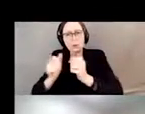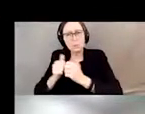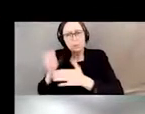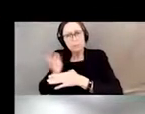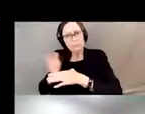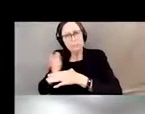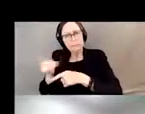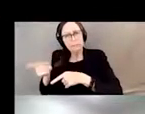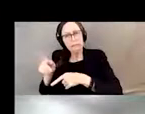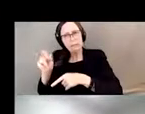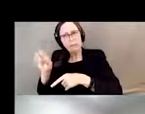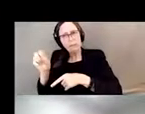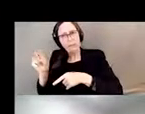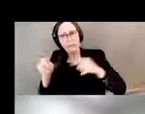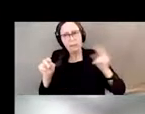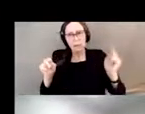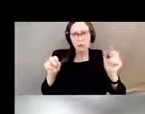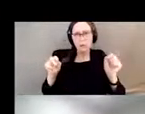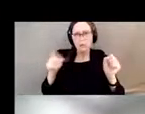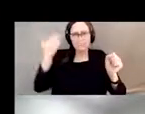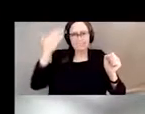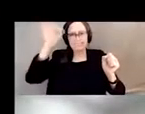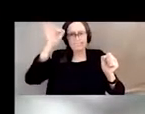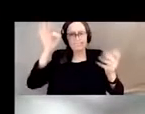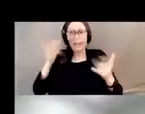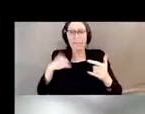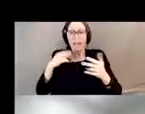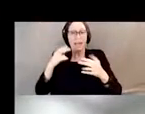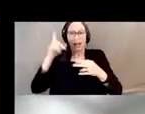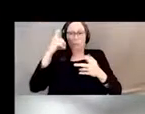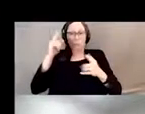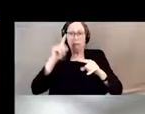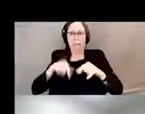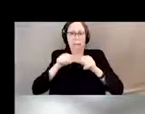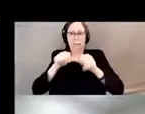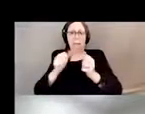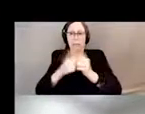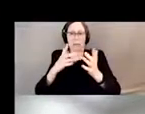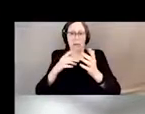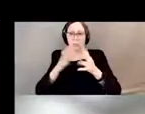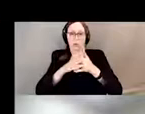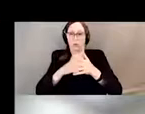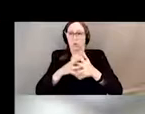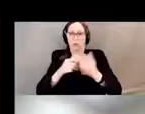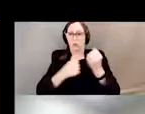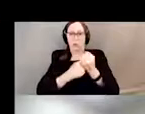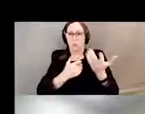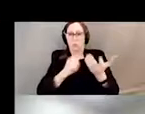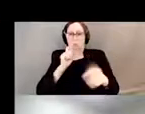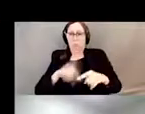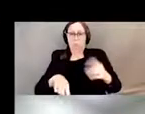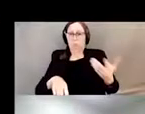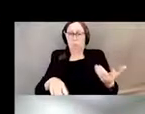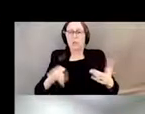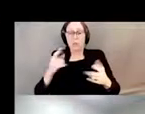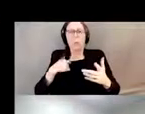the Taliban and the United States. The Afghan interim government cannot survive without American support. Okay, so they're completely